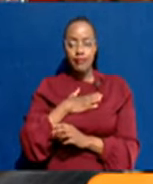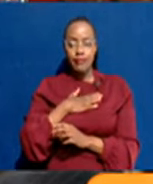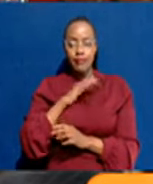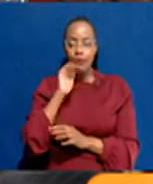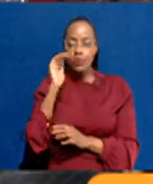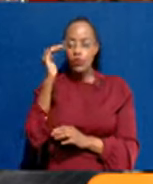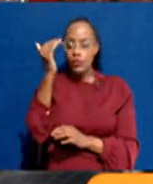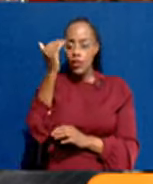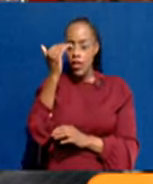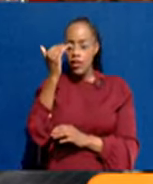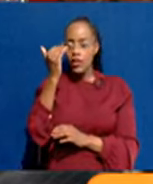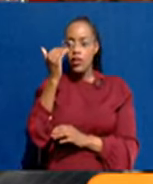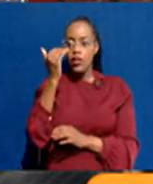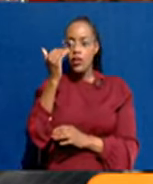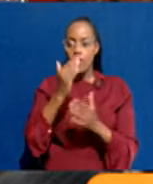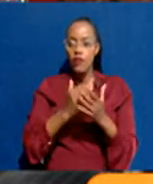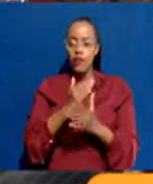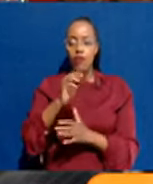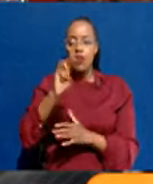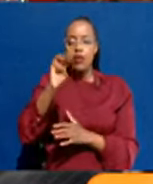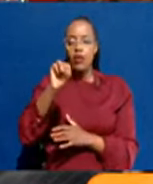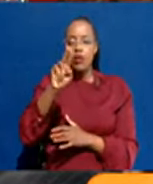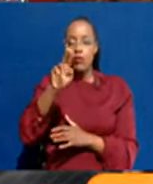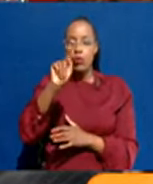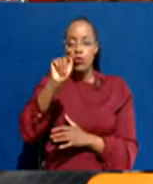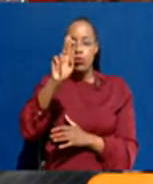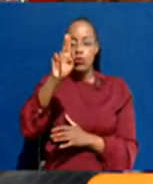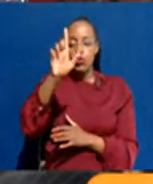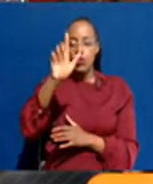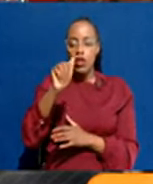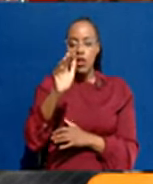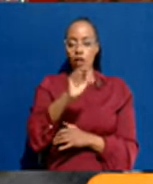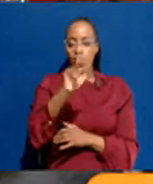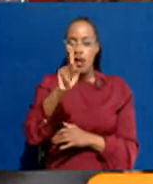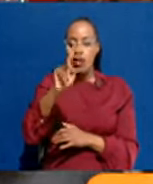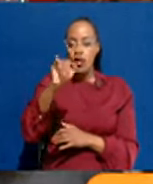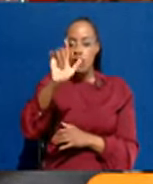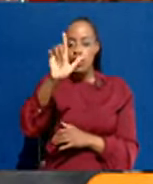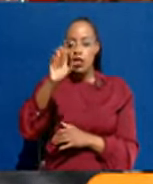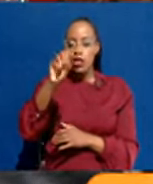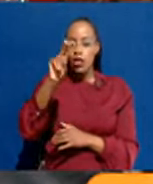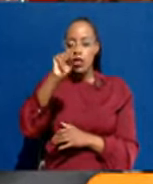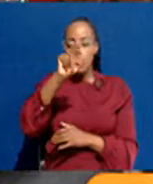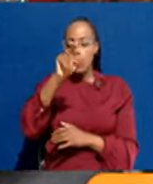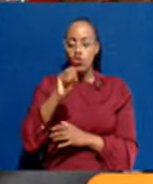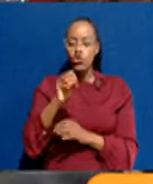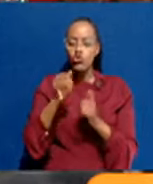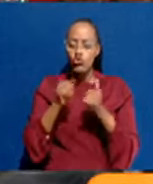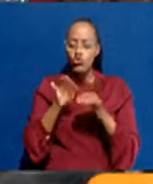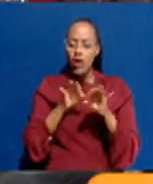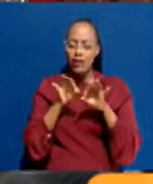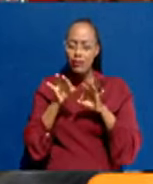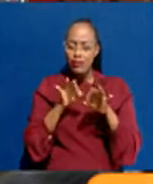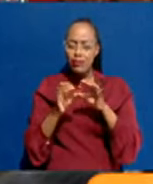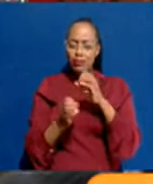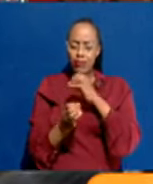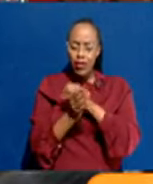asked by Muthaura Kironzo to try to define the functions.